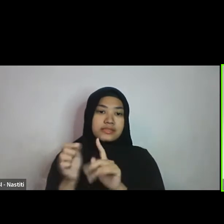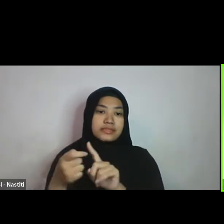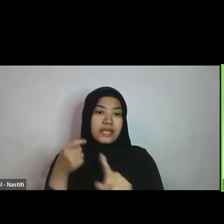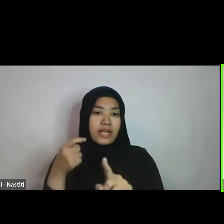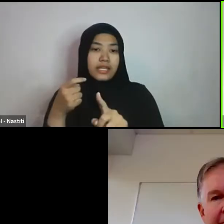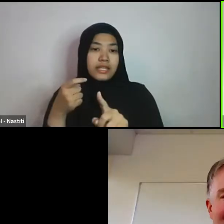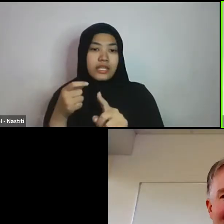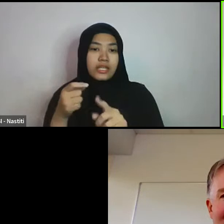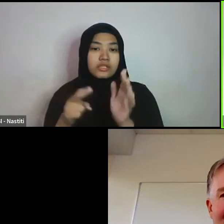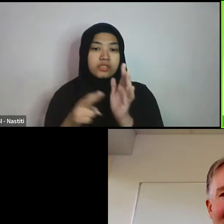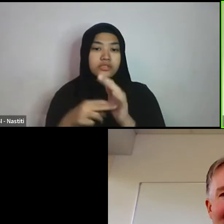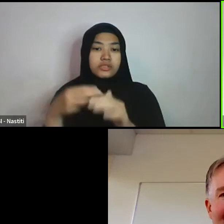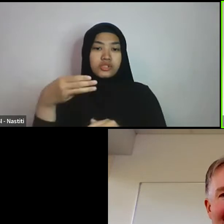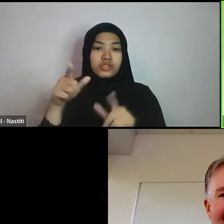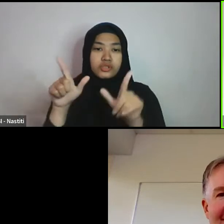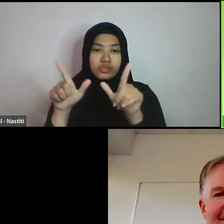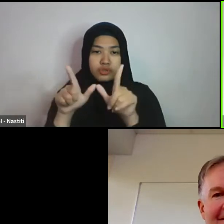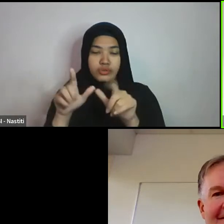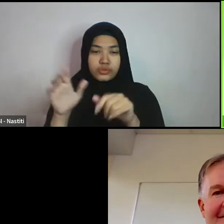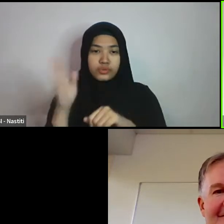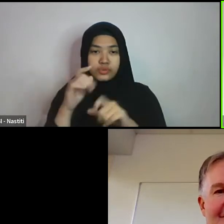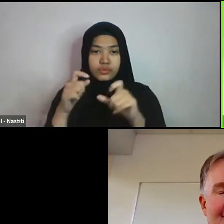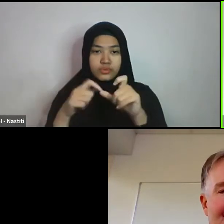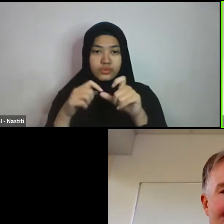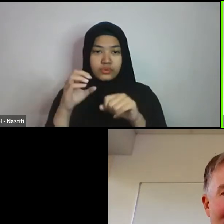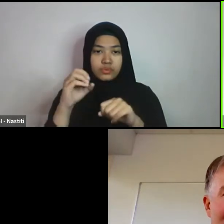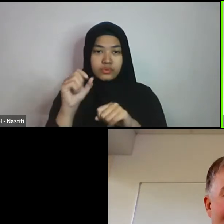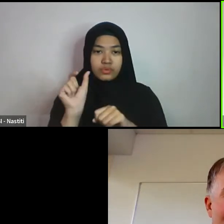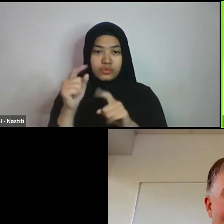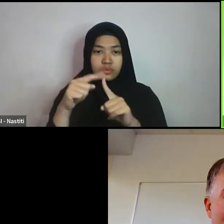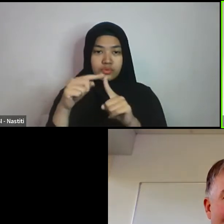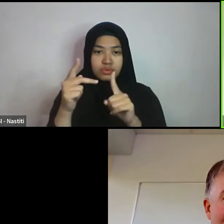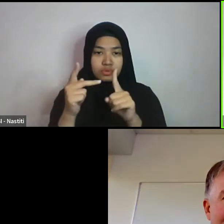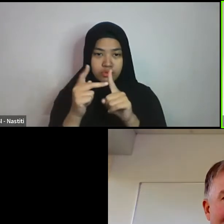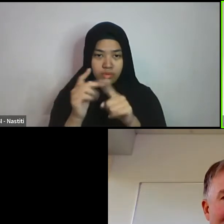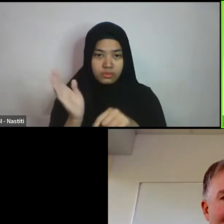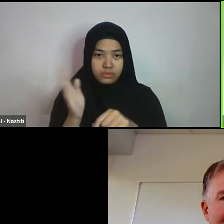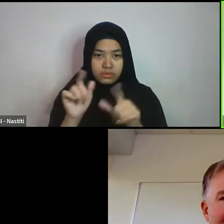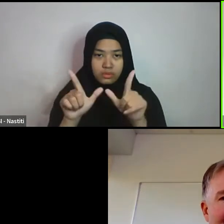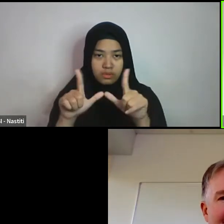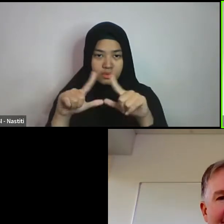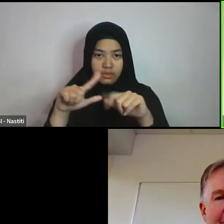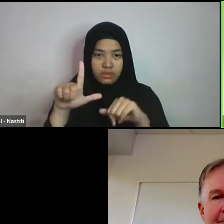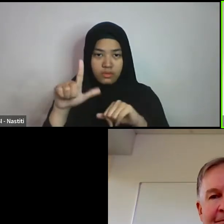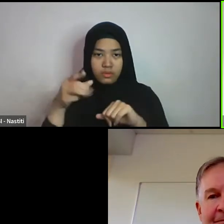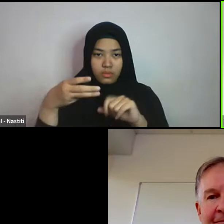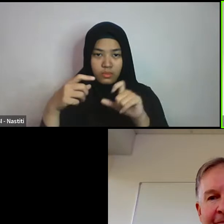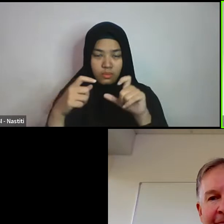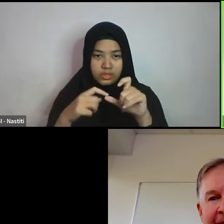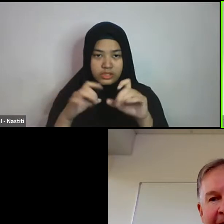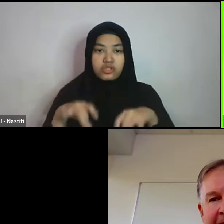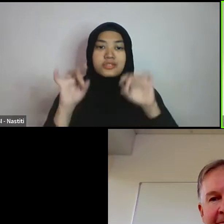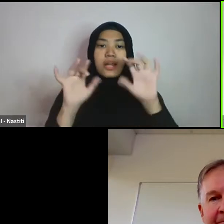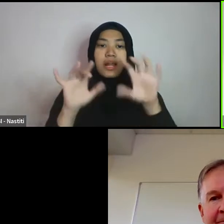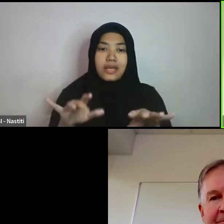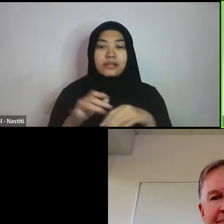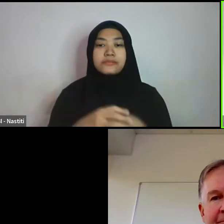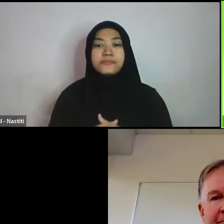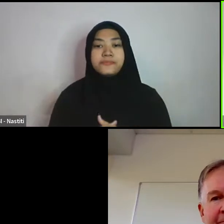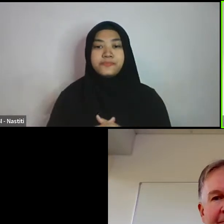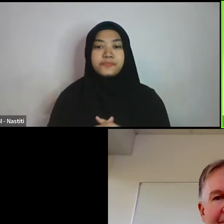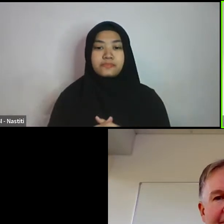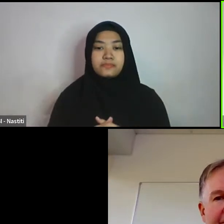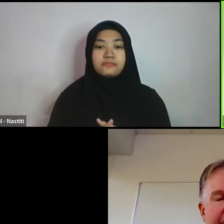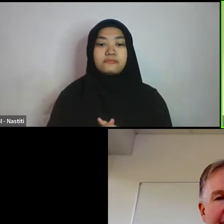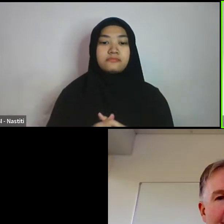and then Dr. Joe Spong, Professor Hans Paul, and already